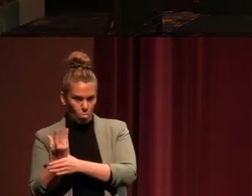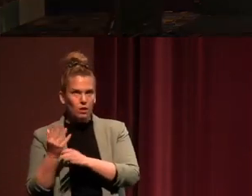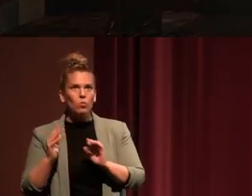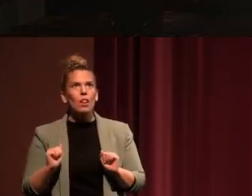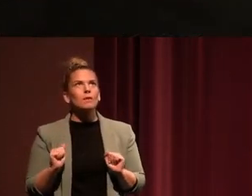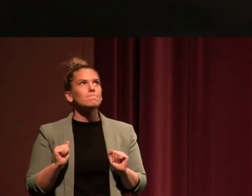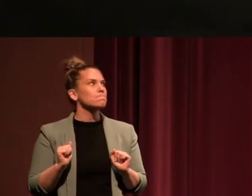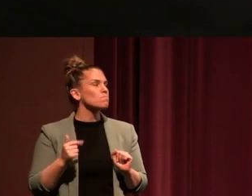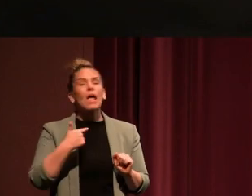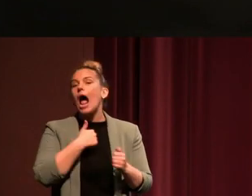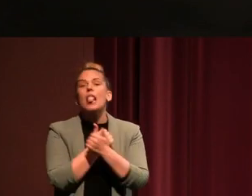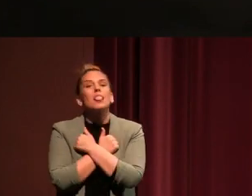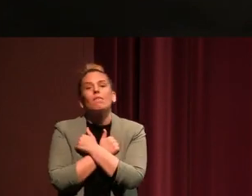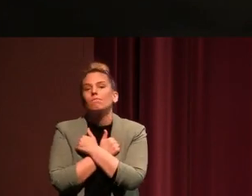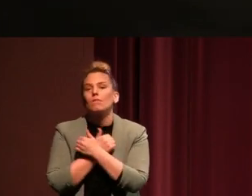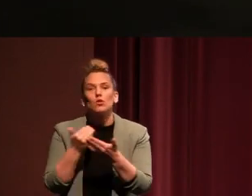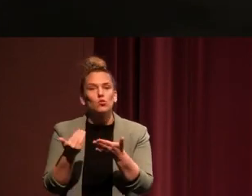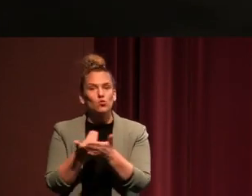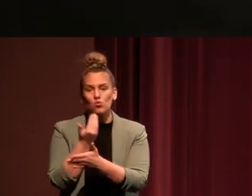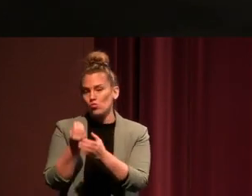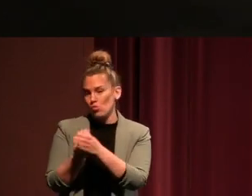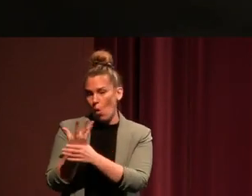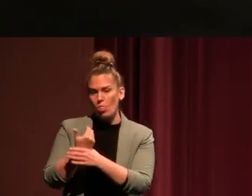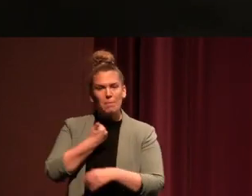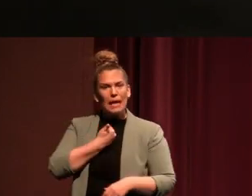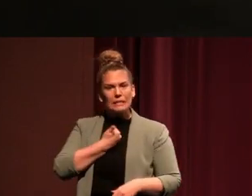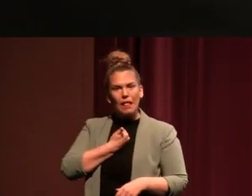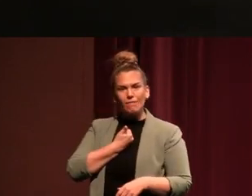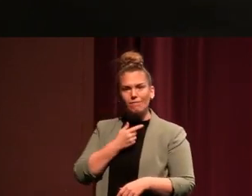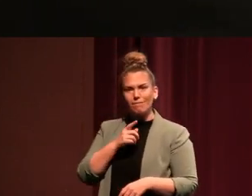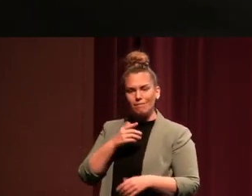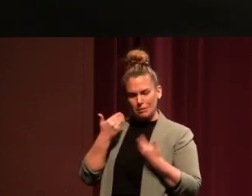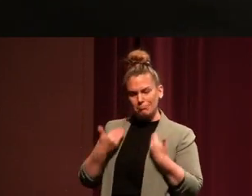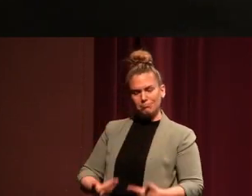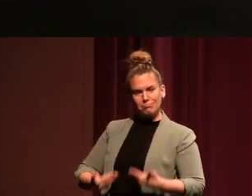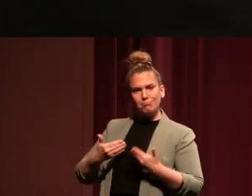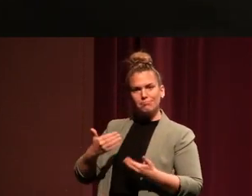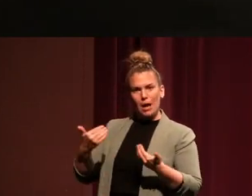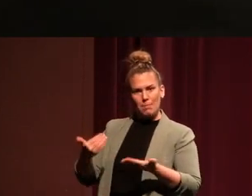I love the new growth. I'm new growth myself.